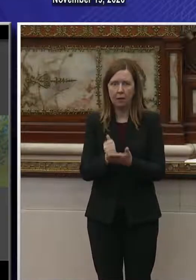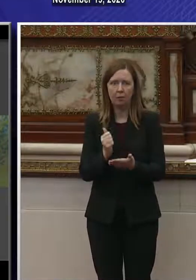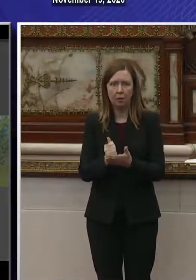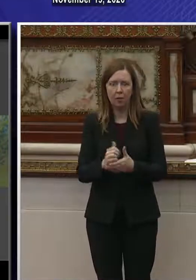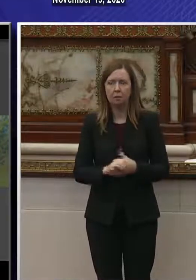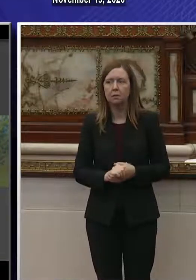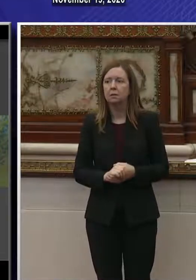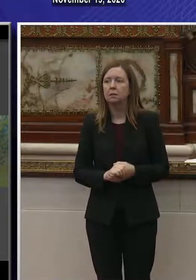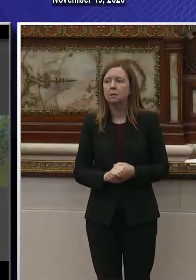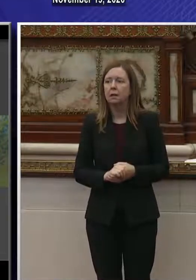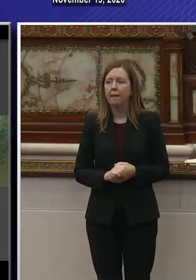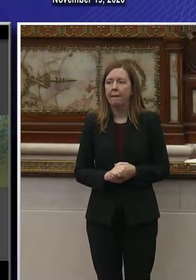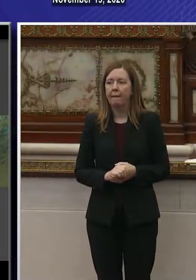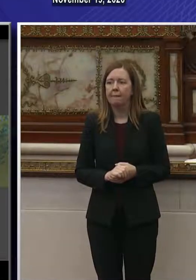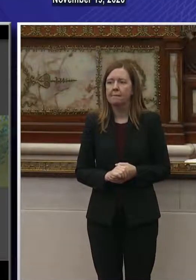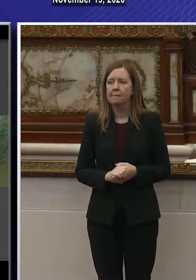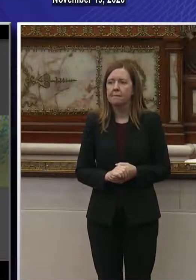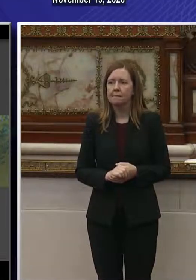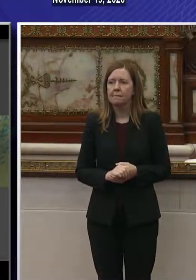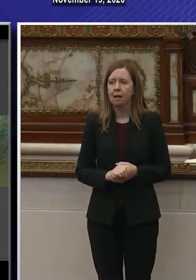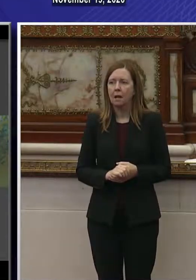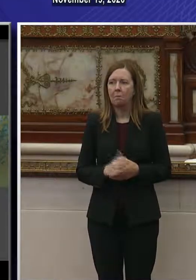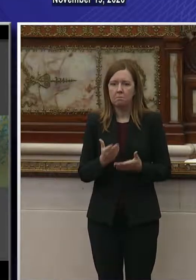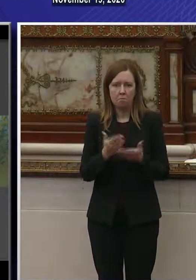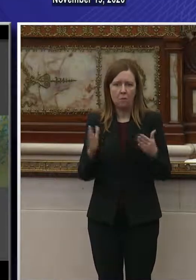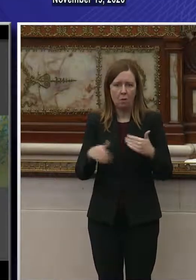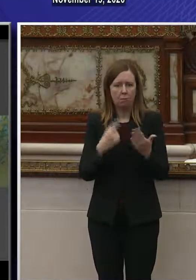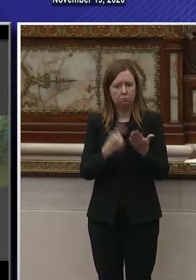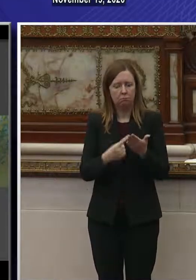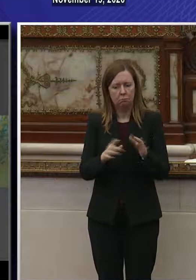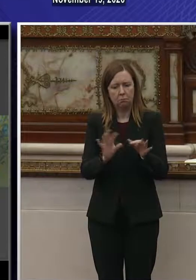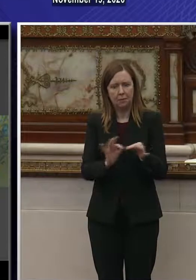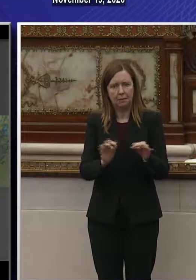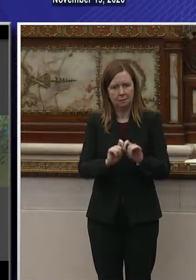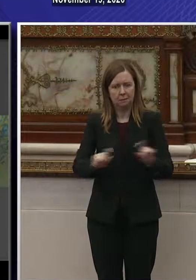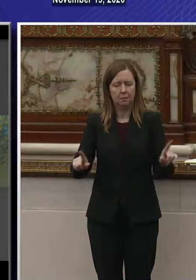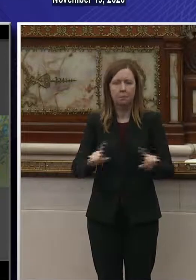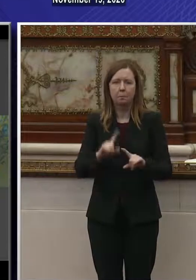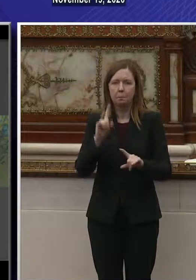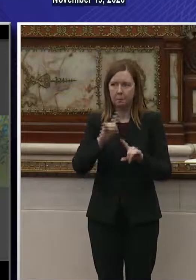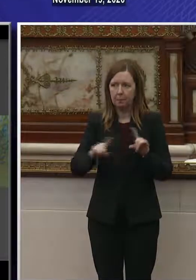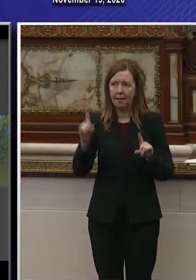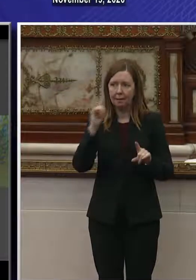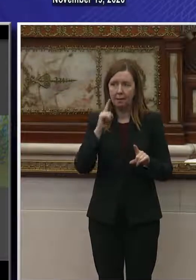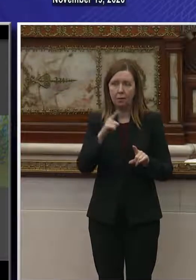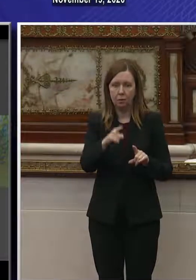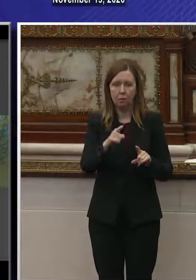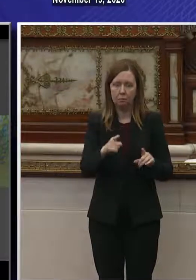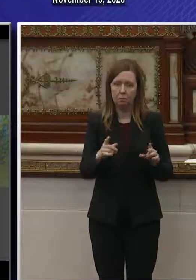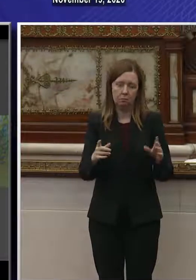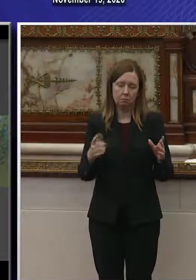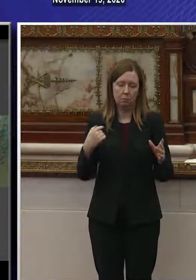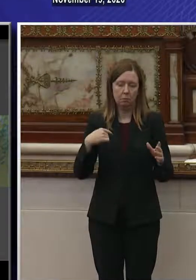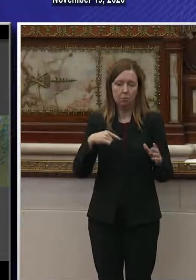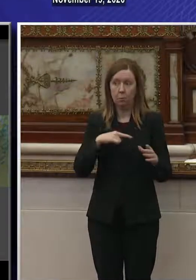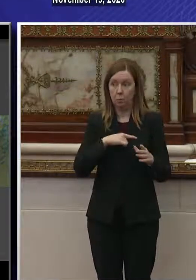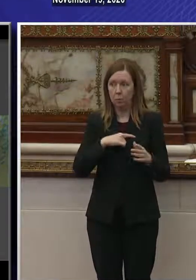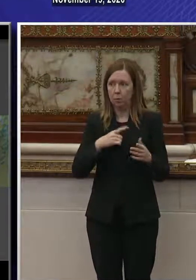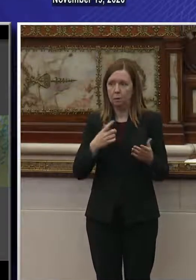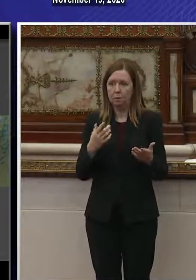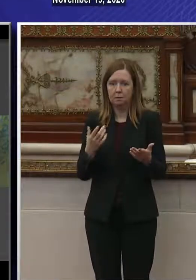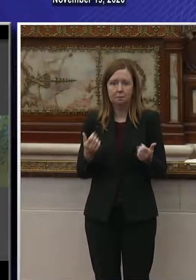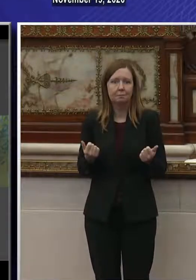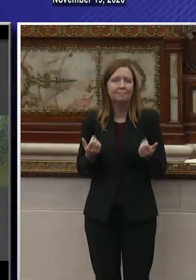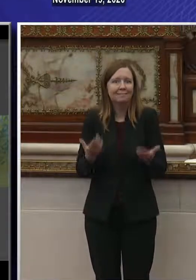I think the idea, and as you are all discussing messaging, I think you're going to be at more tables than we are on council. We'll certainly be at some